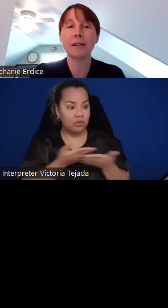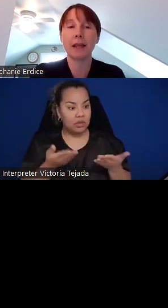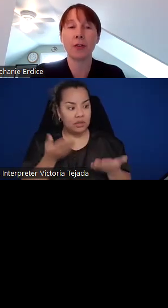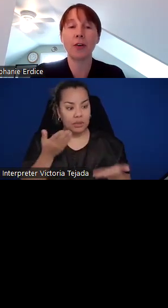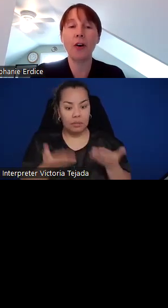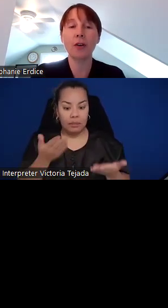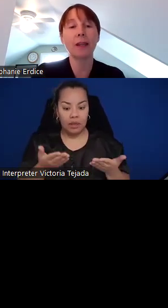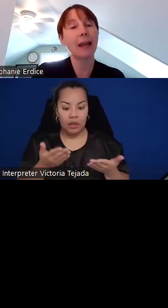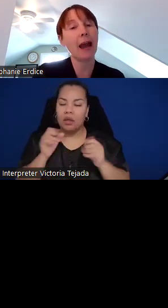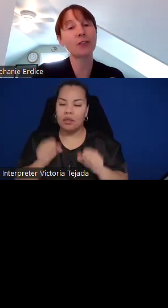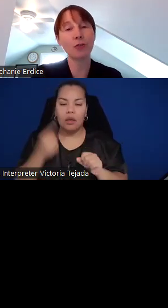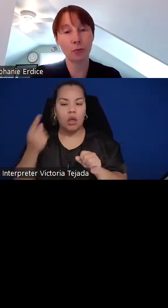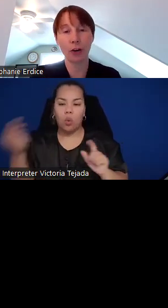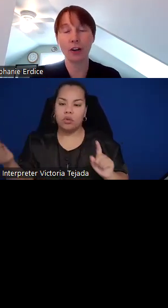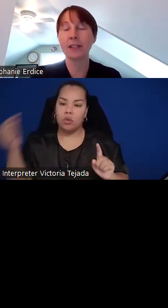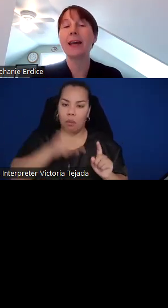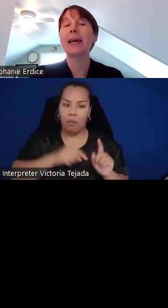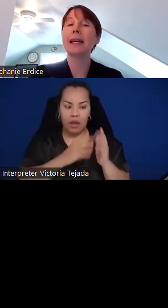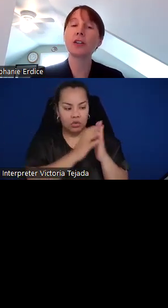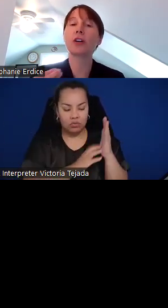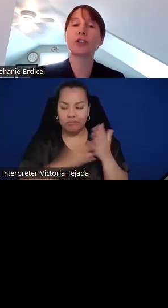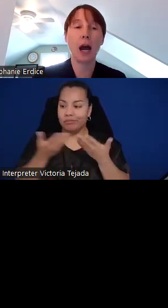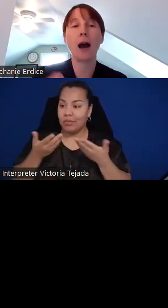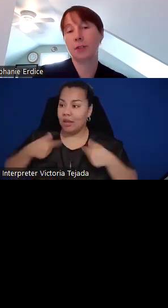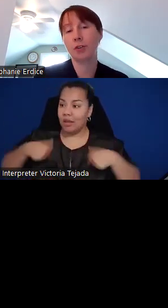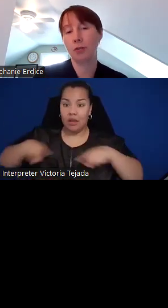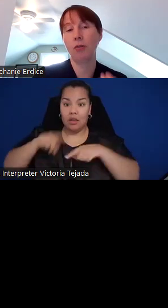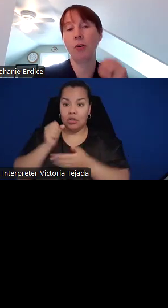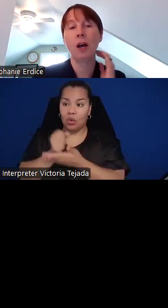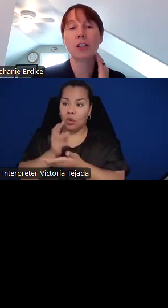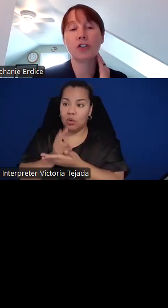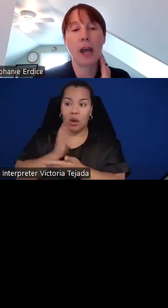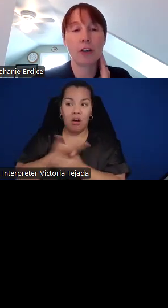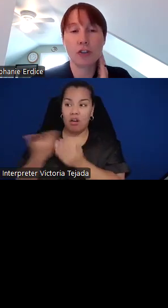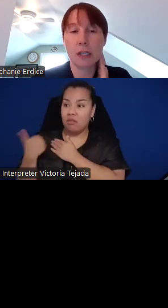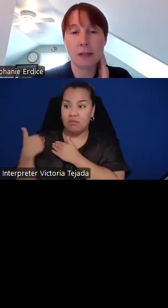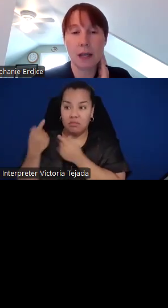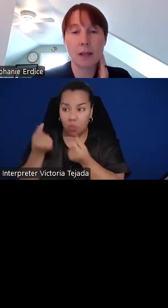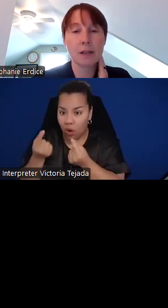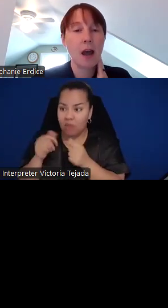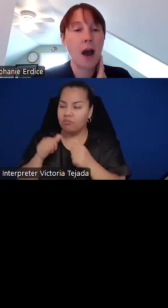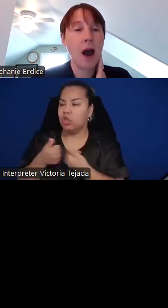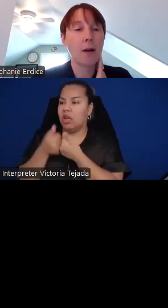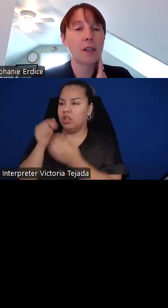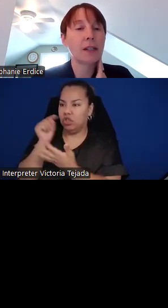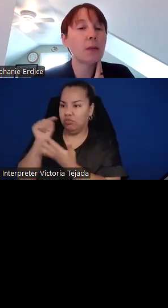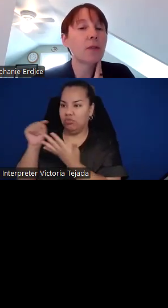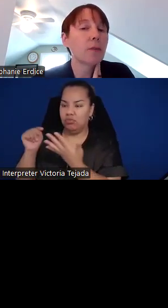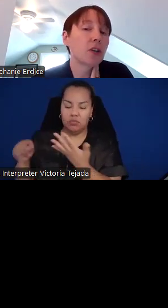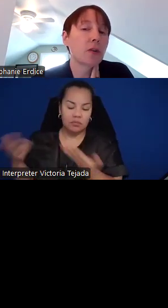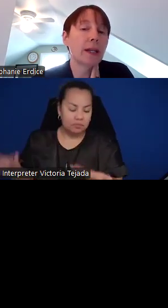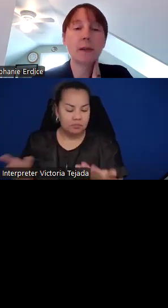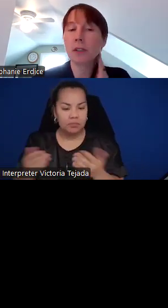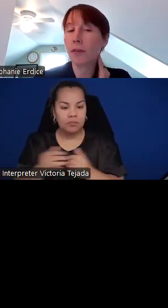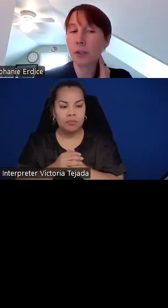can go back to this ethical code and be like, as social workers, it's our job to challenge these things. And some